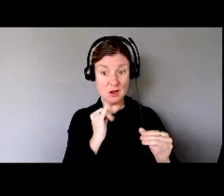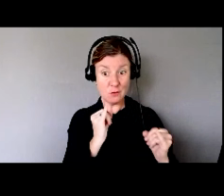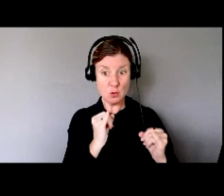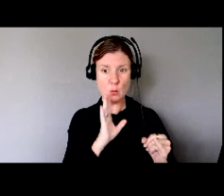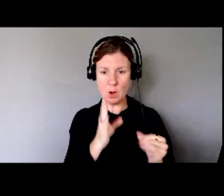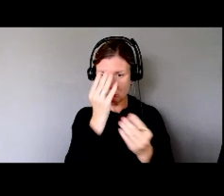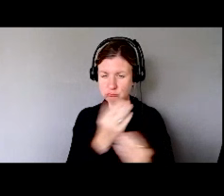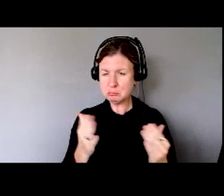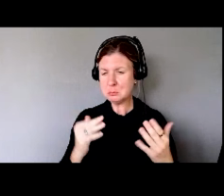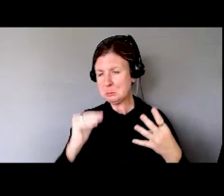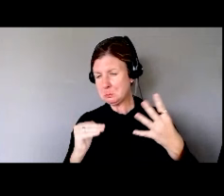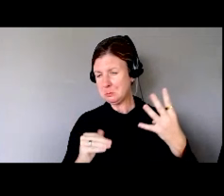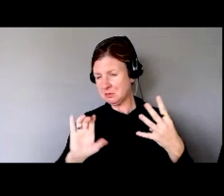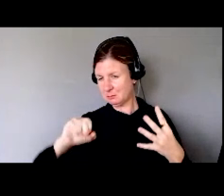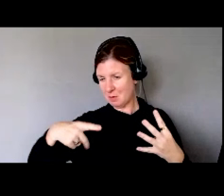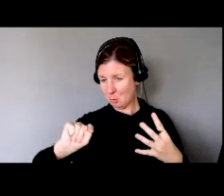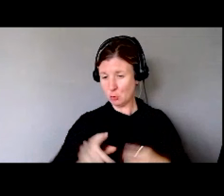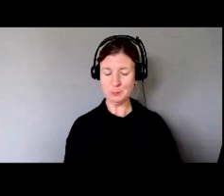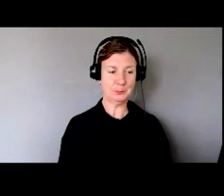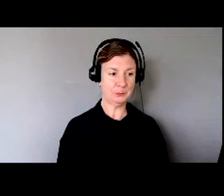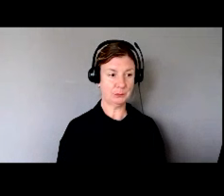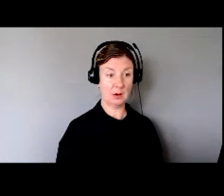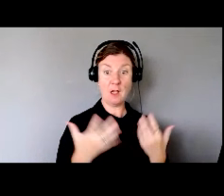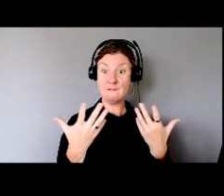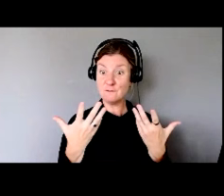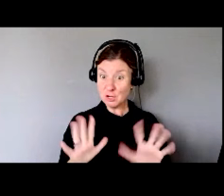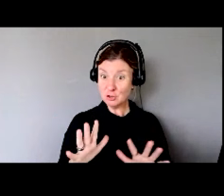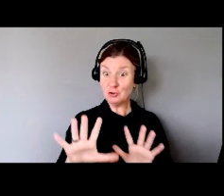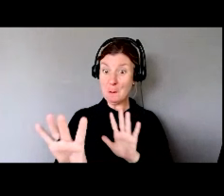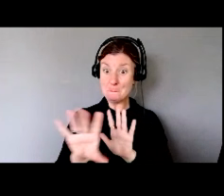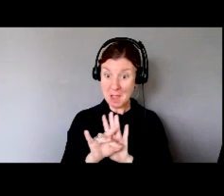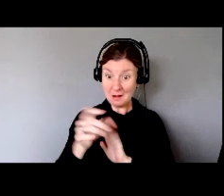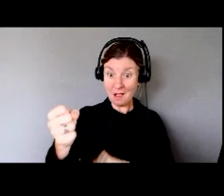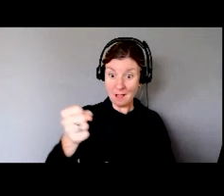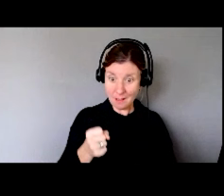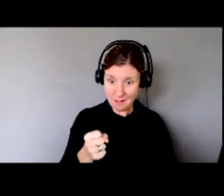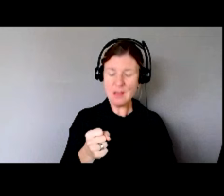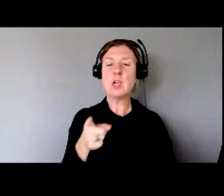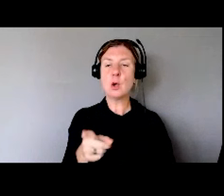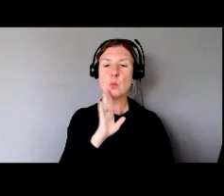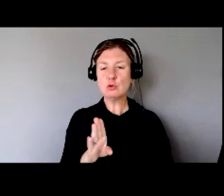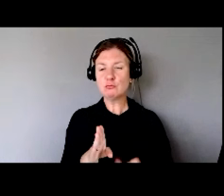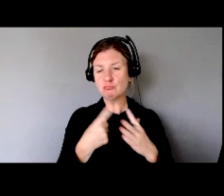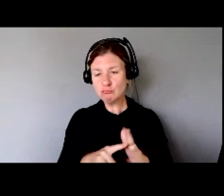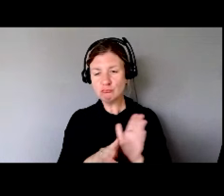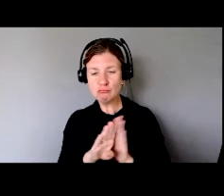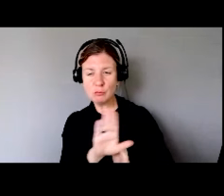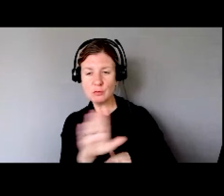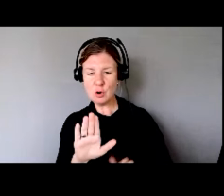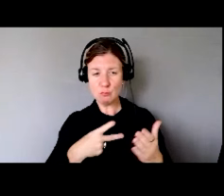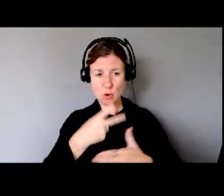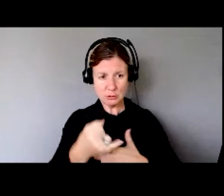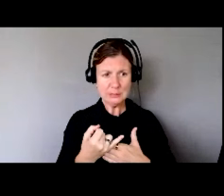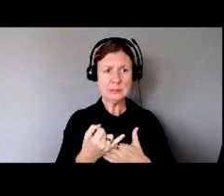Once onboarded, selected artists will begin work on their projects, planning and doing community engagement